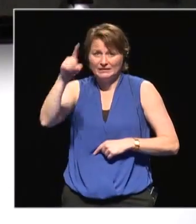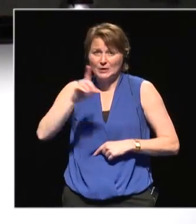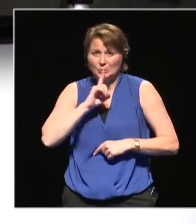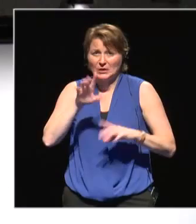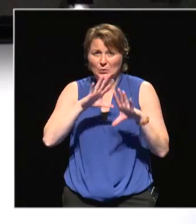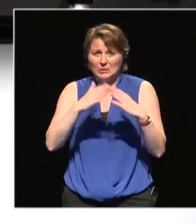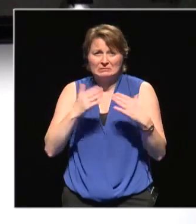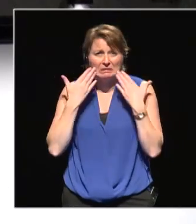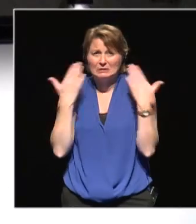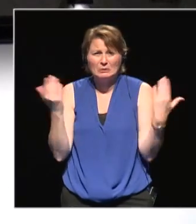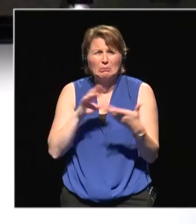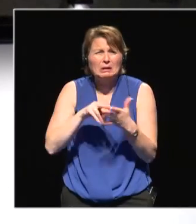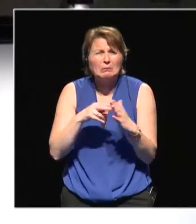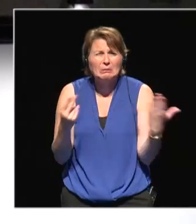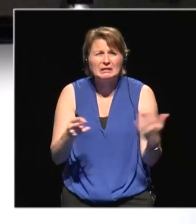world,